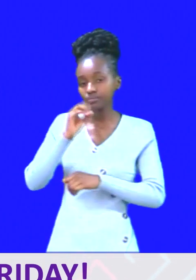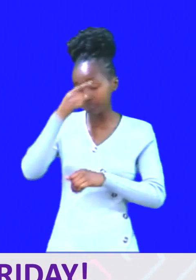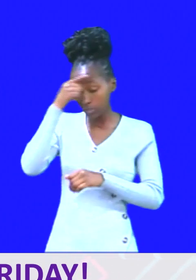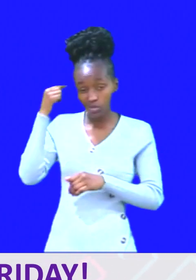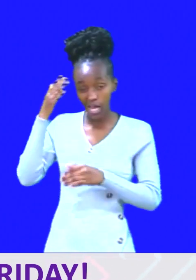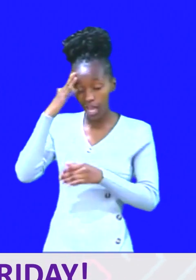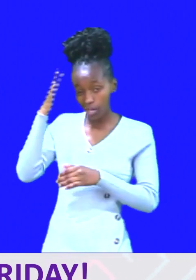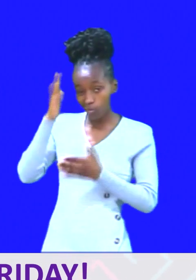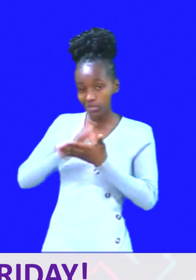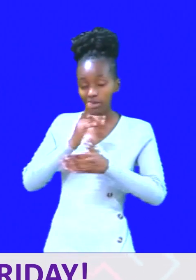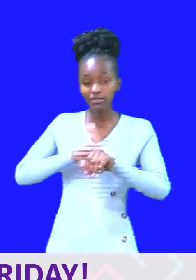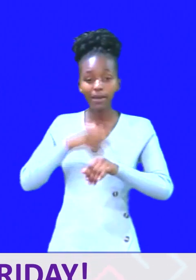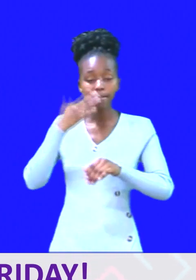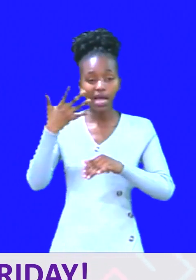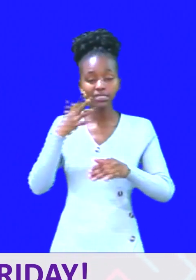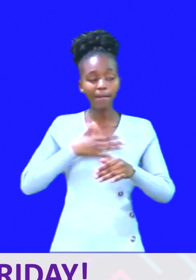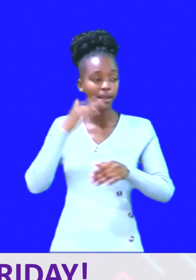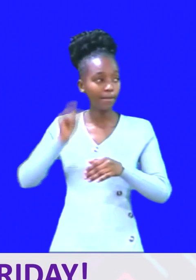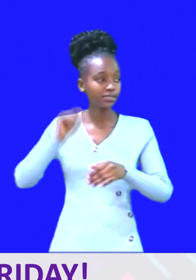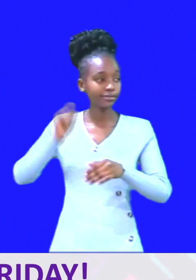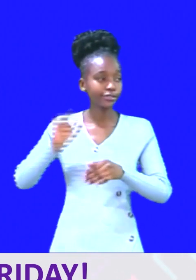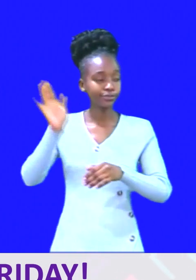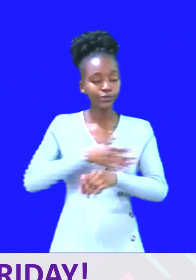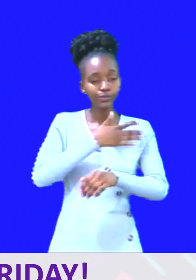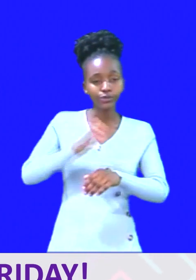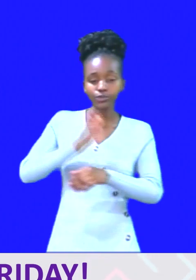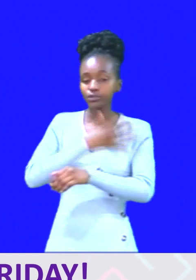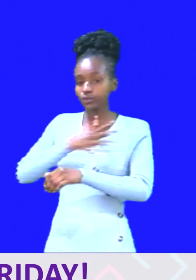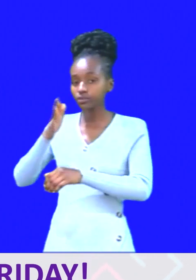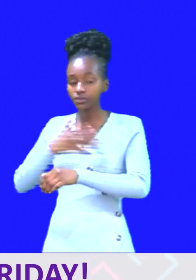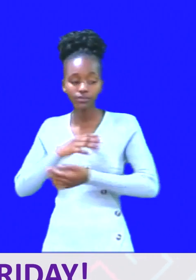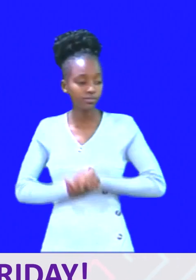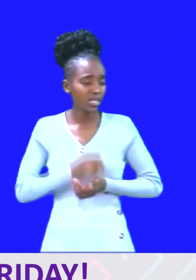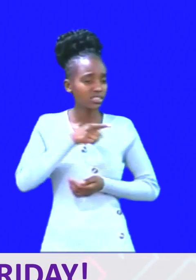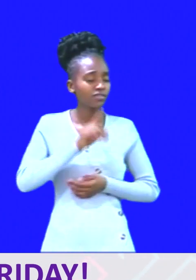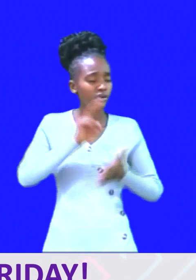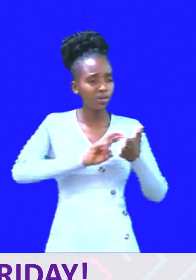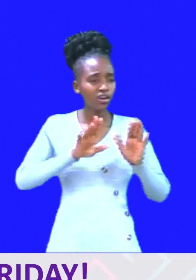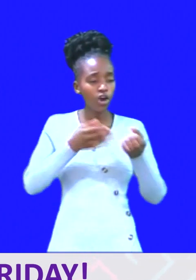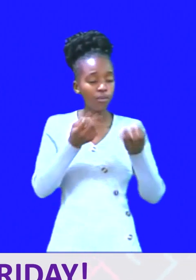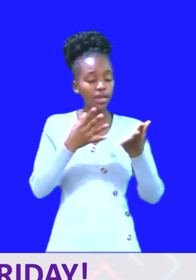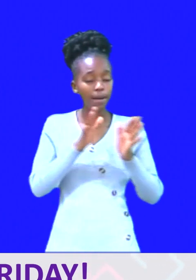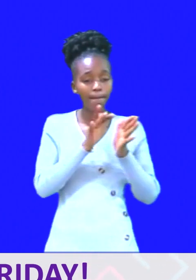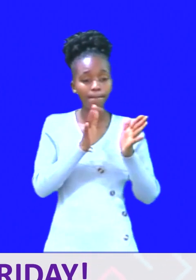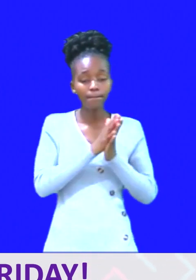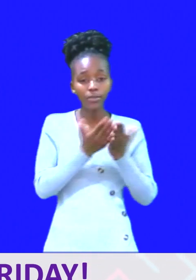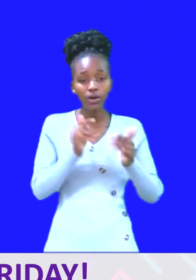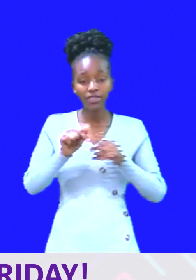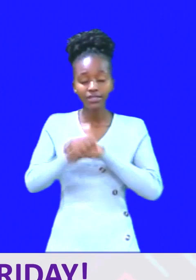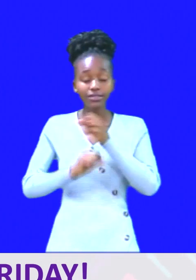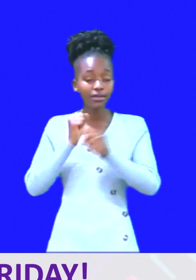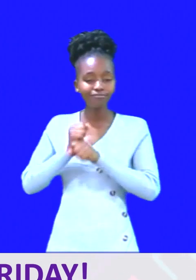unafili mikono kuna venyijacheza na yo vizuri. How many books have you read this year? This year I've managed